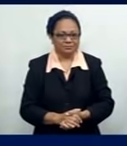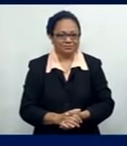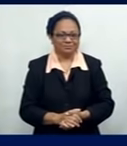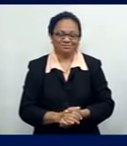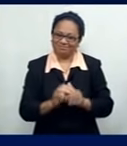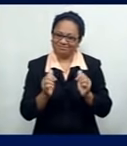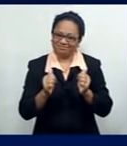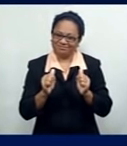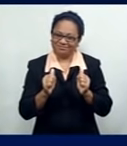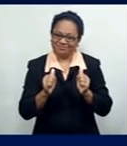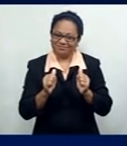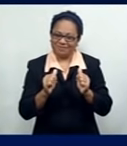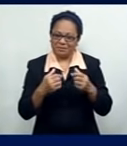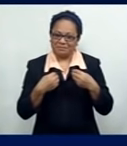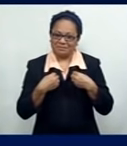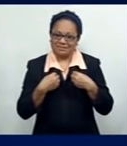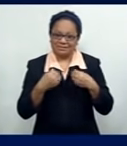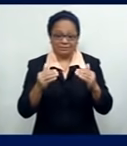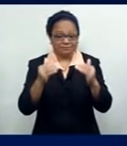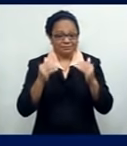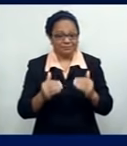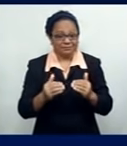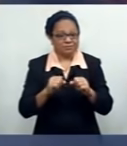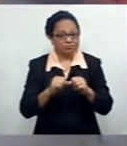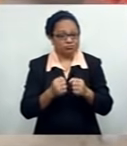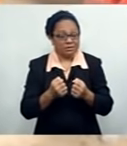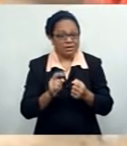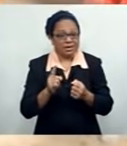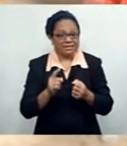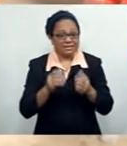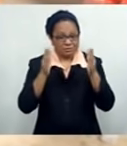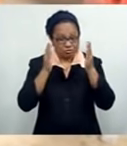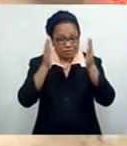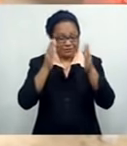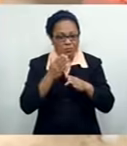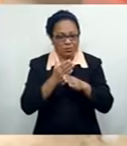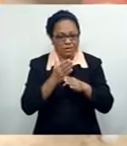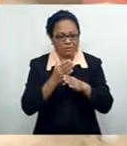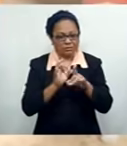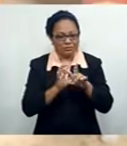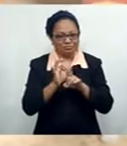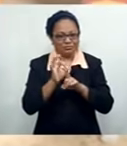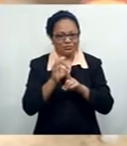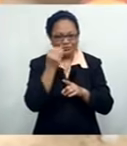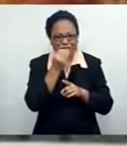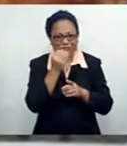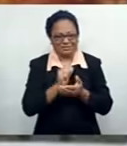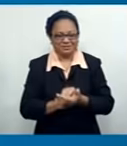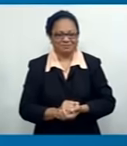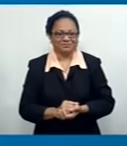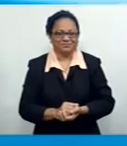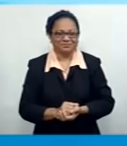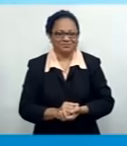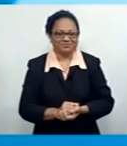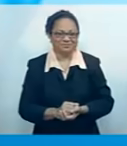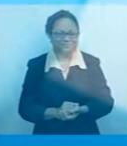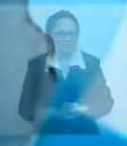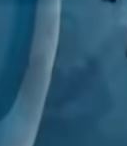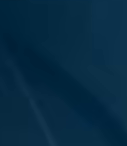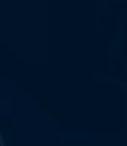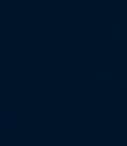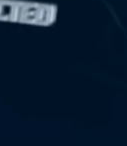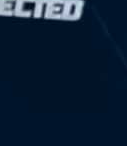That is the latest from my end, but coming up after the break, chef works to refine recipes. Stay with us.